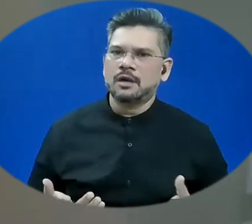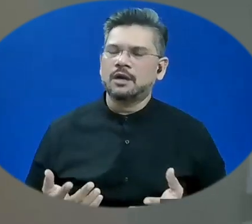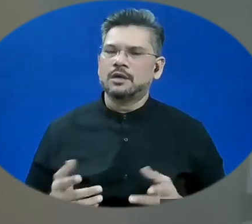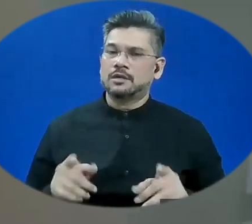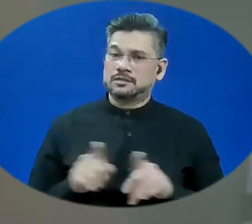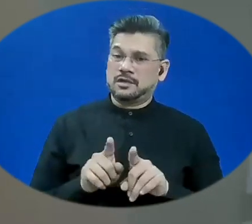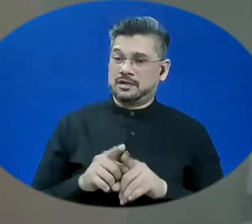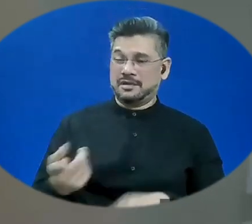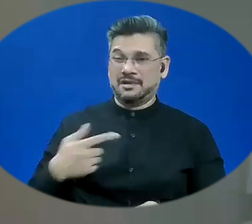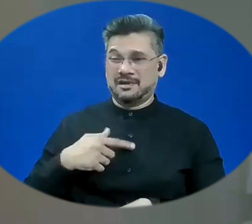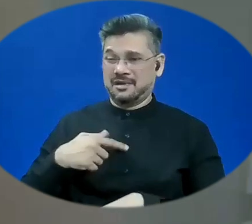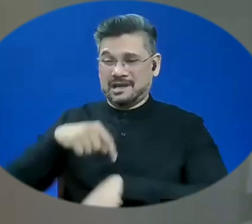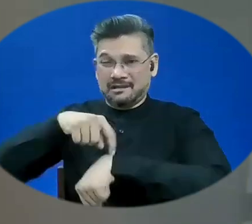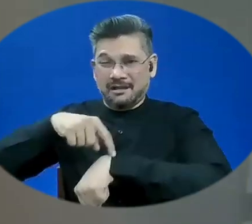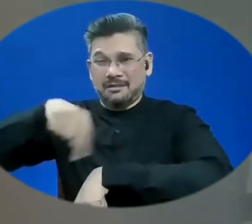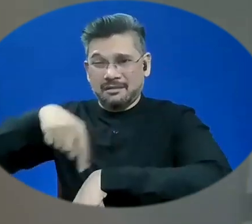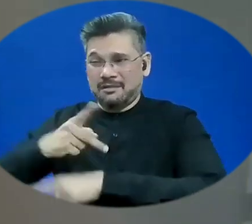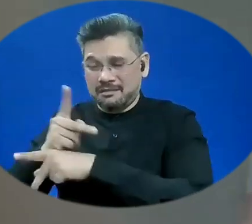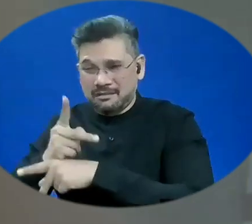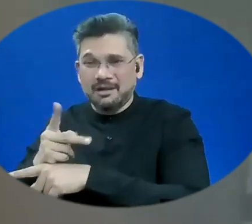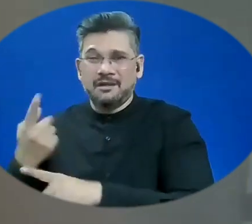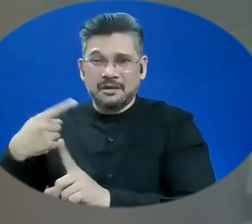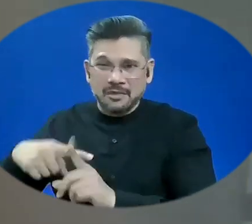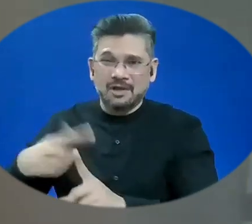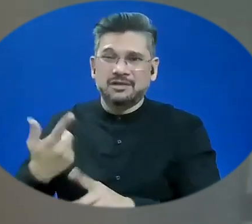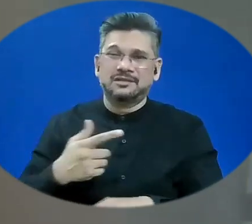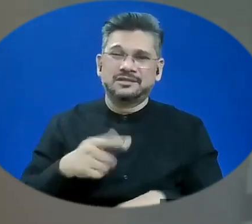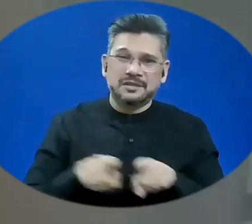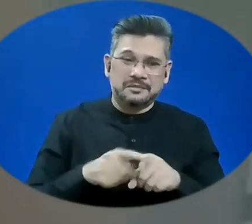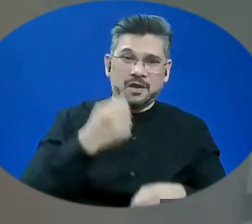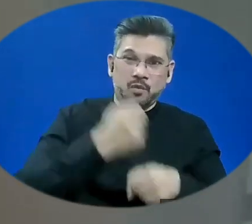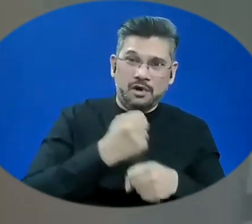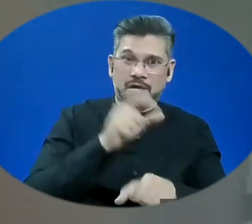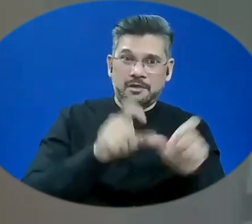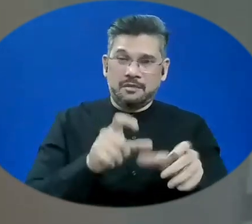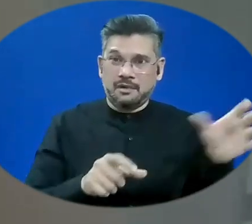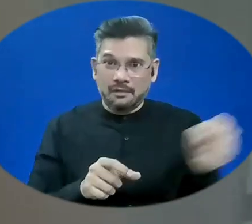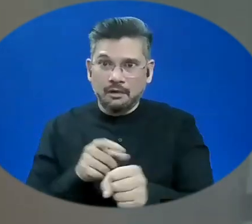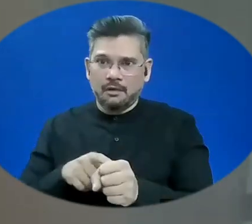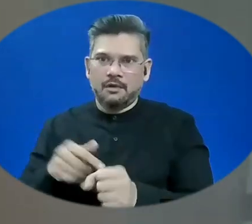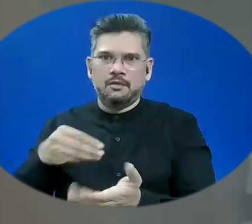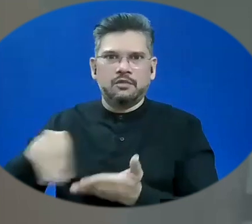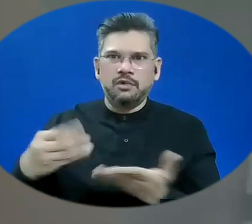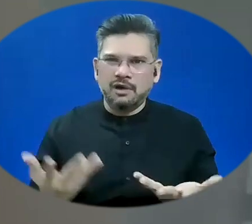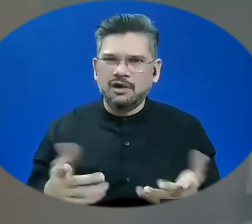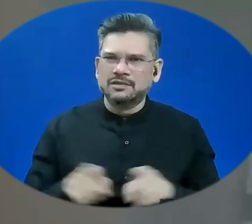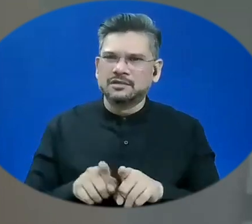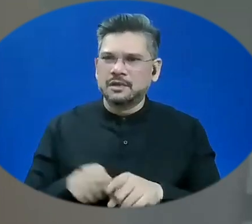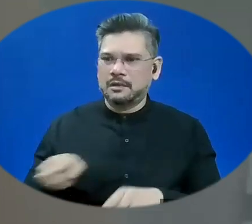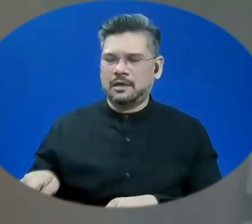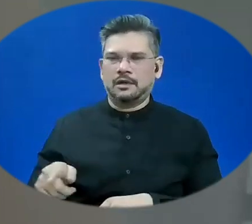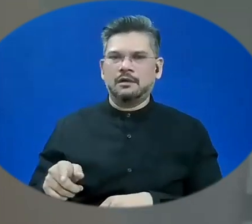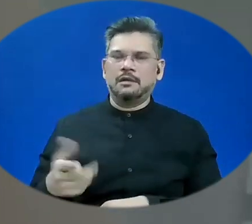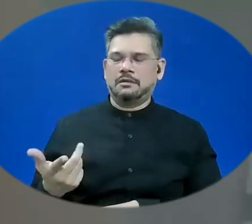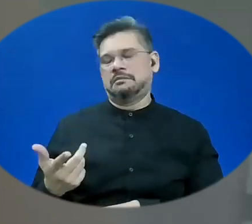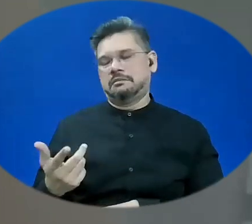and the need to leave the workforce is actually one of the reasons why women in the elderly tend to have lower pensions.